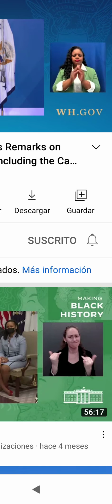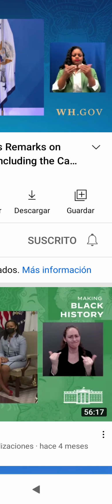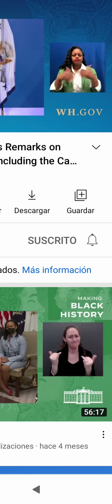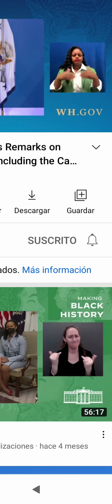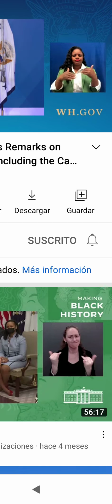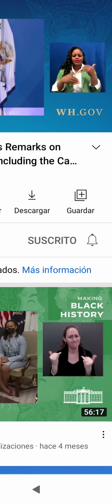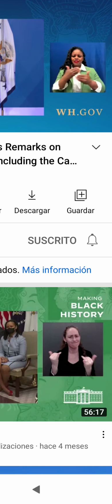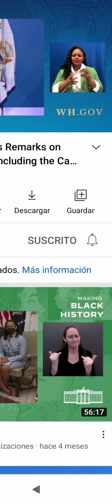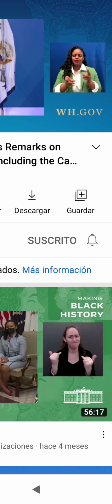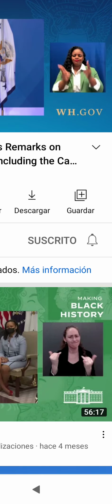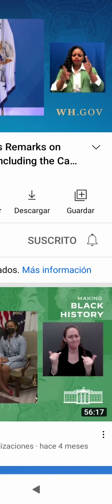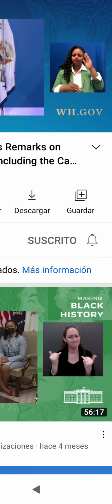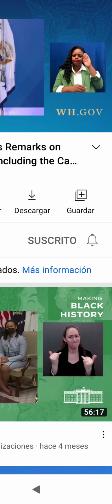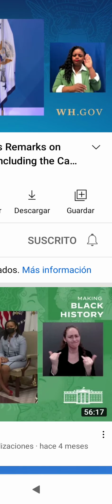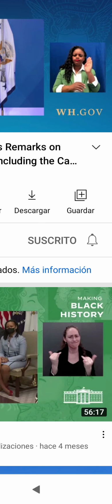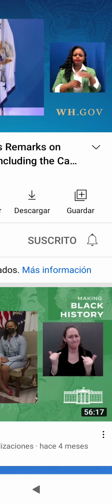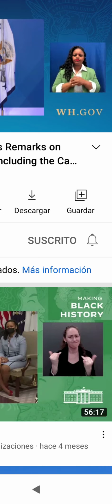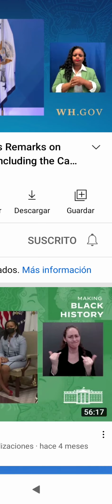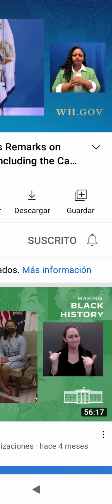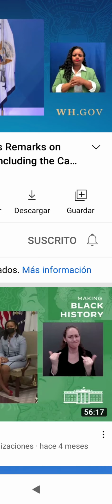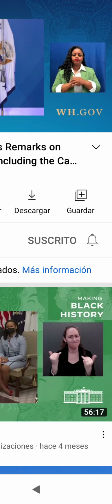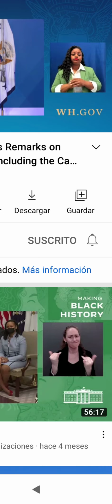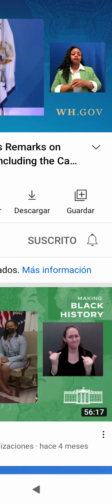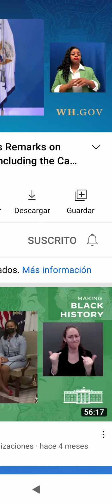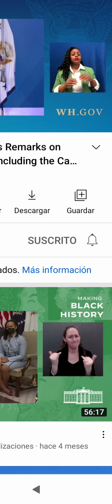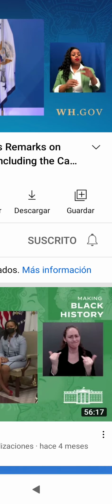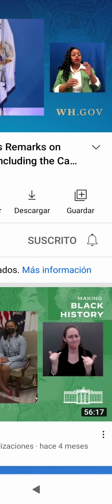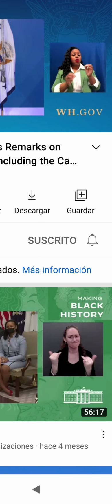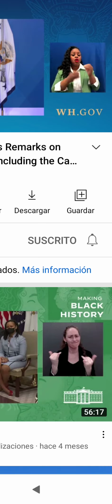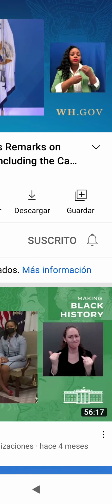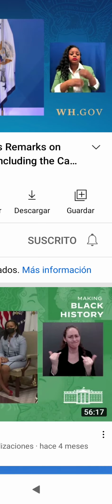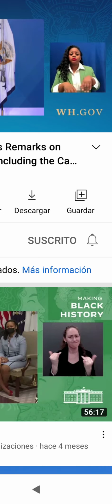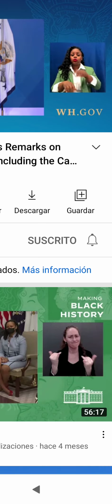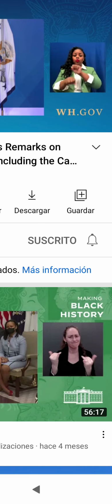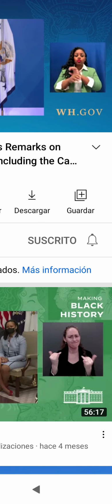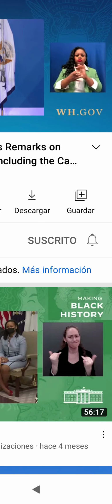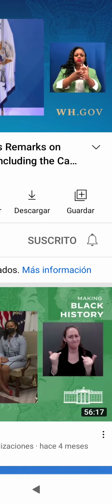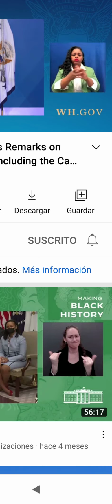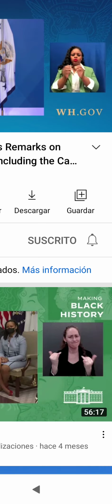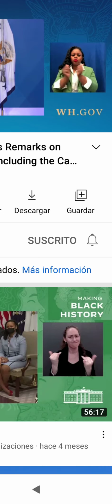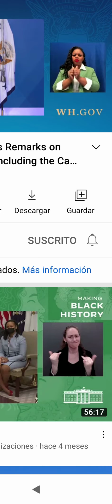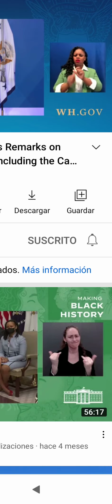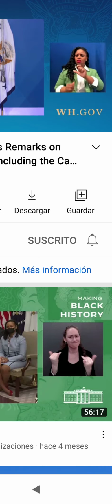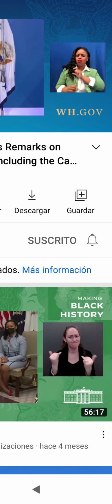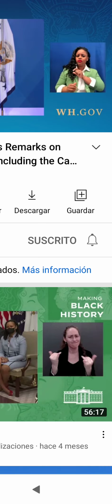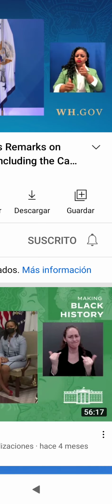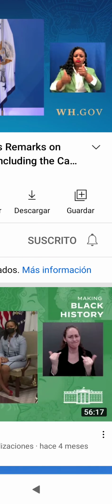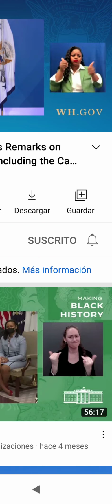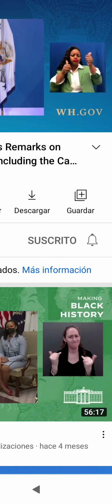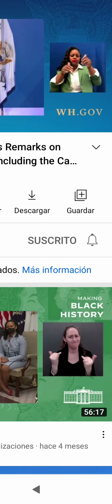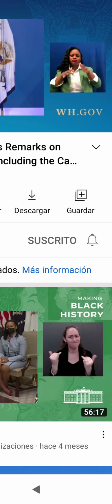Today, 31 FBI field offices are working in close coordination with our law enforcement partners across the country